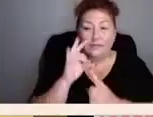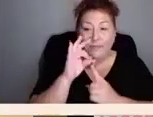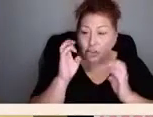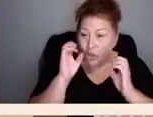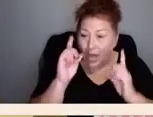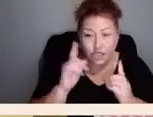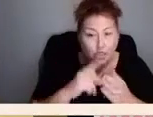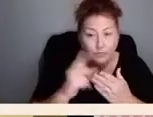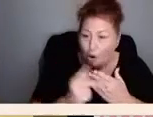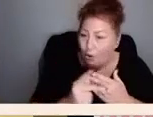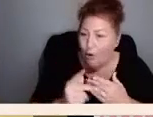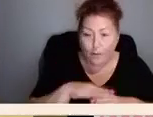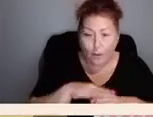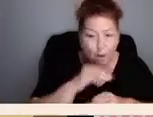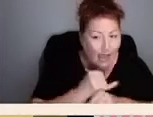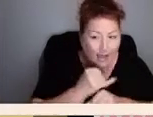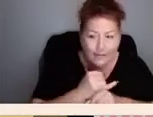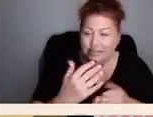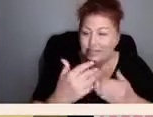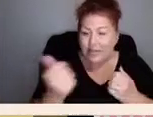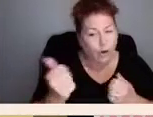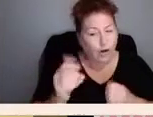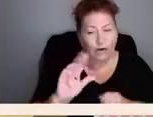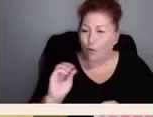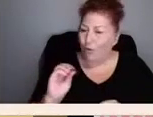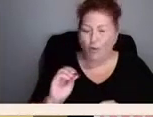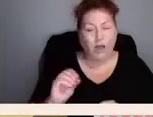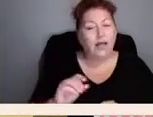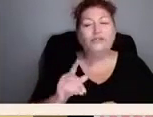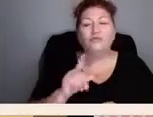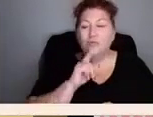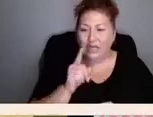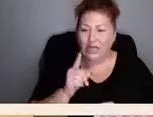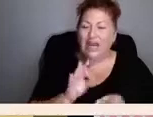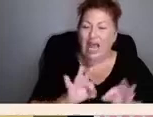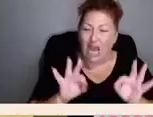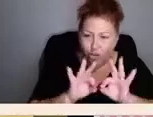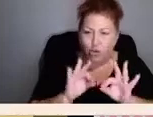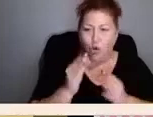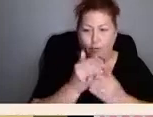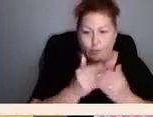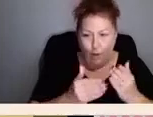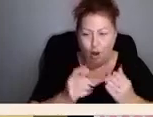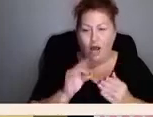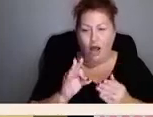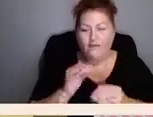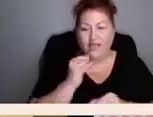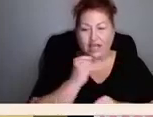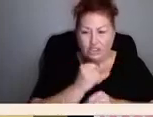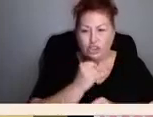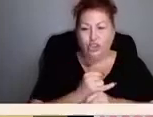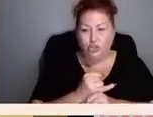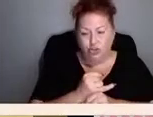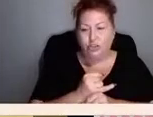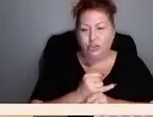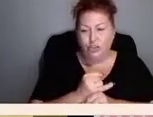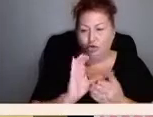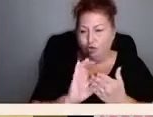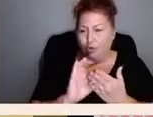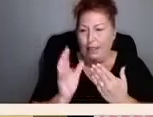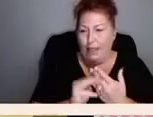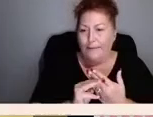program on campus. It is an integral part of the institution's